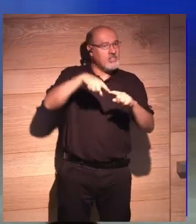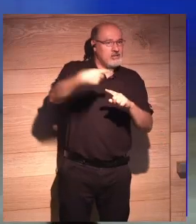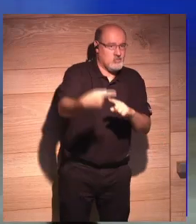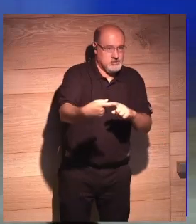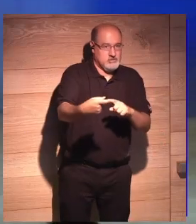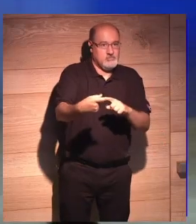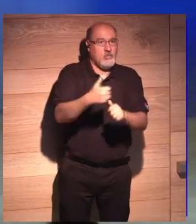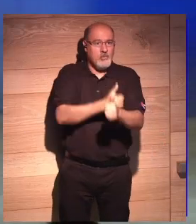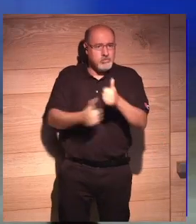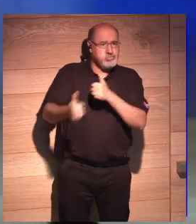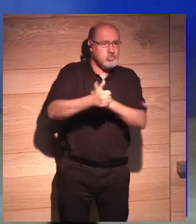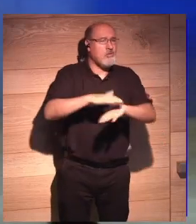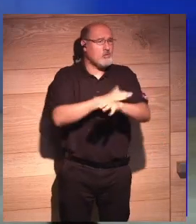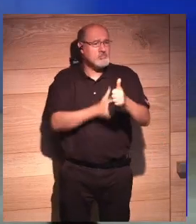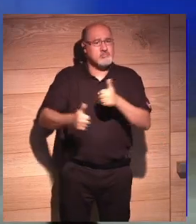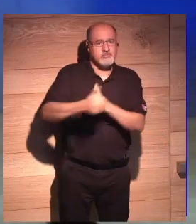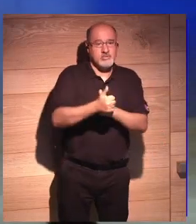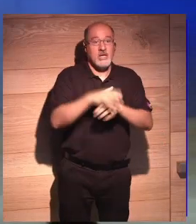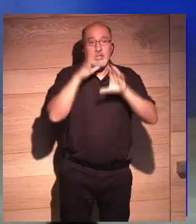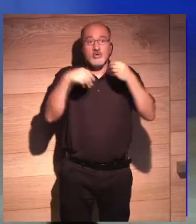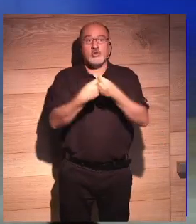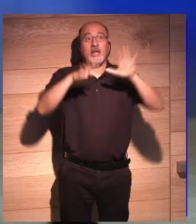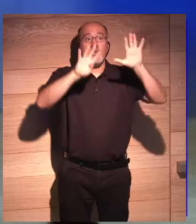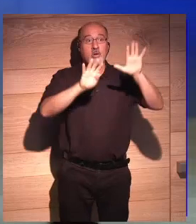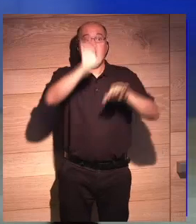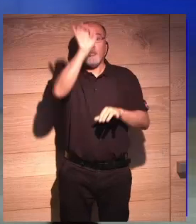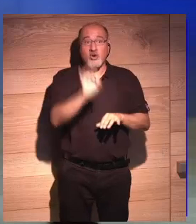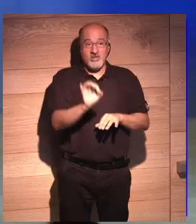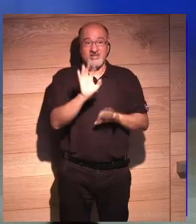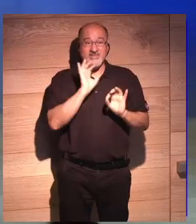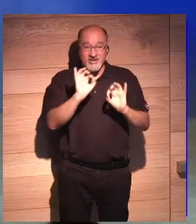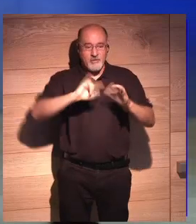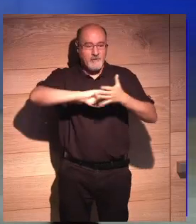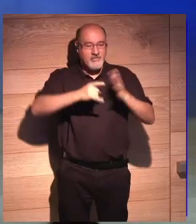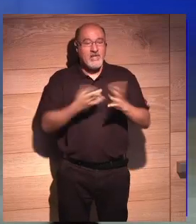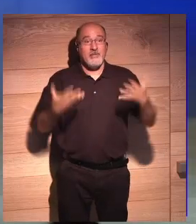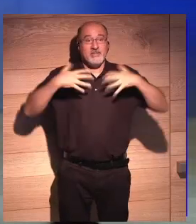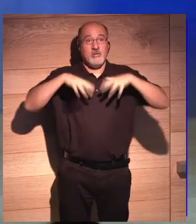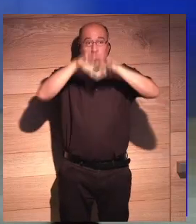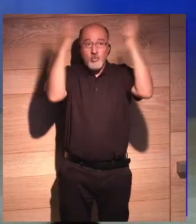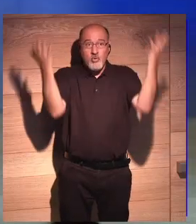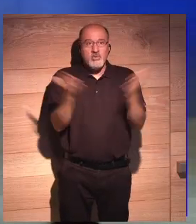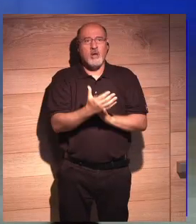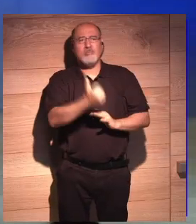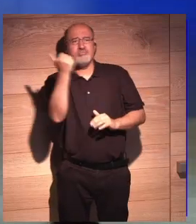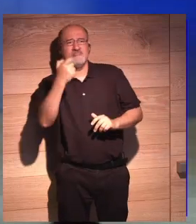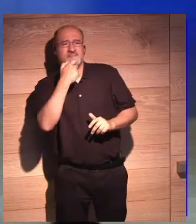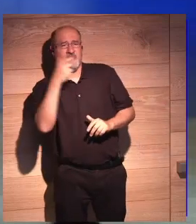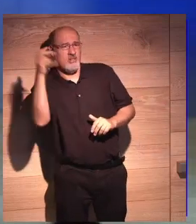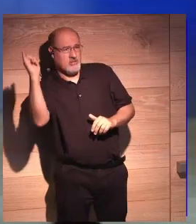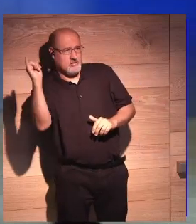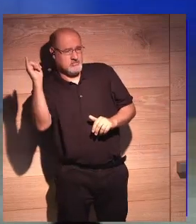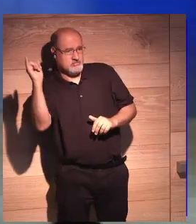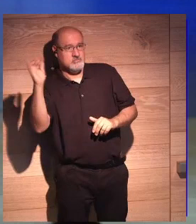was about 9% of the global immersive technology market, and so we want to keep being part of that. I think one of the reasons for